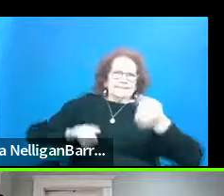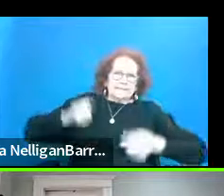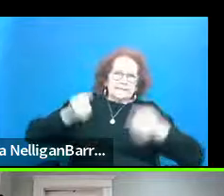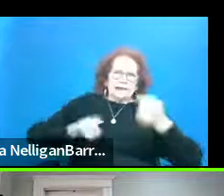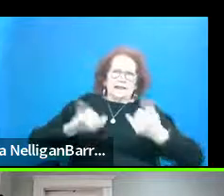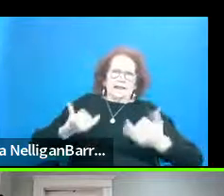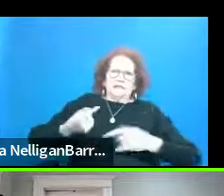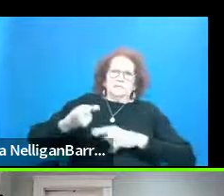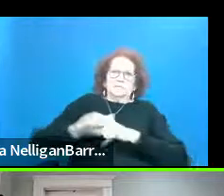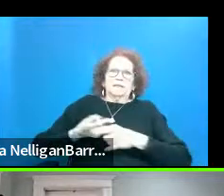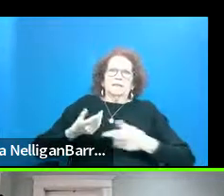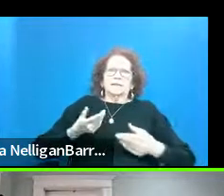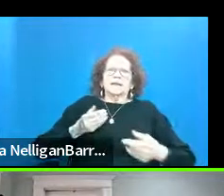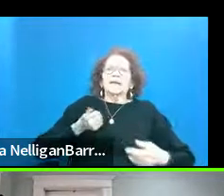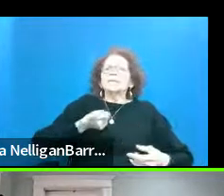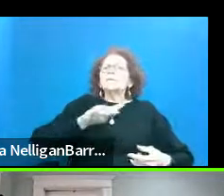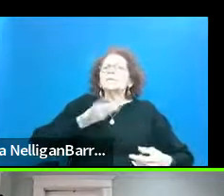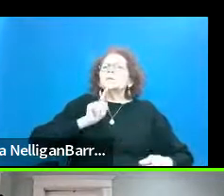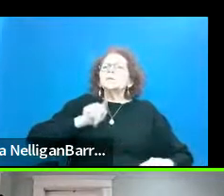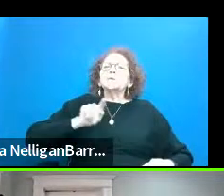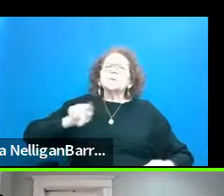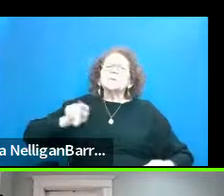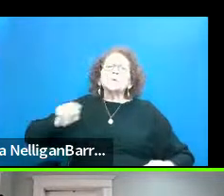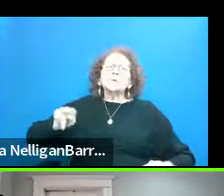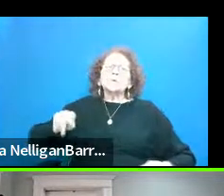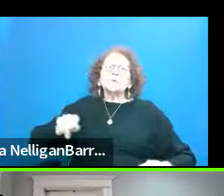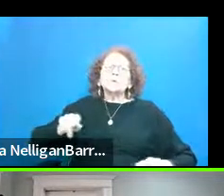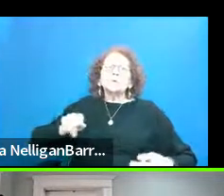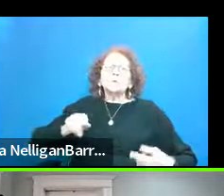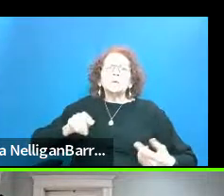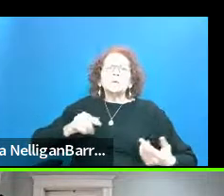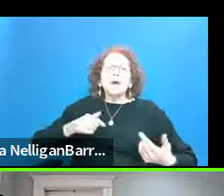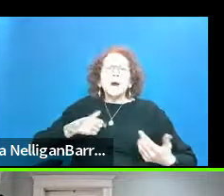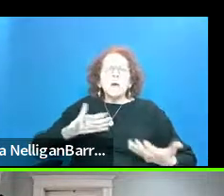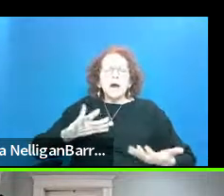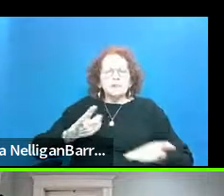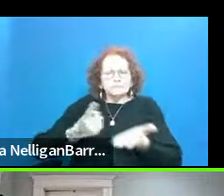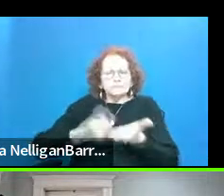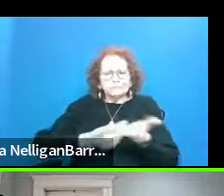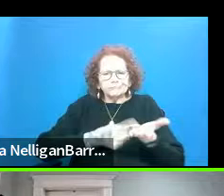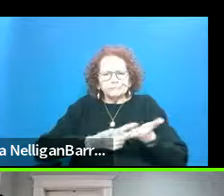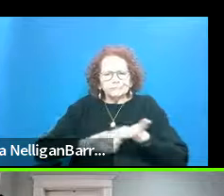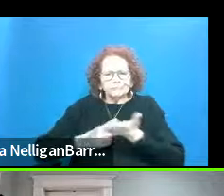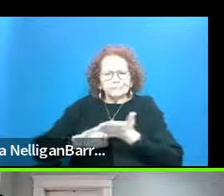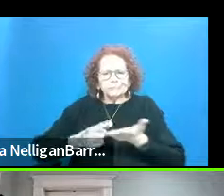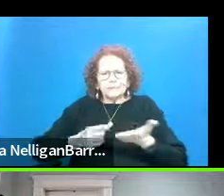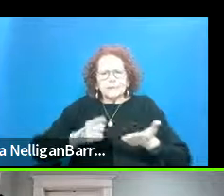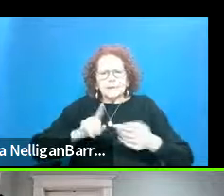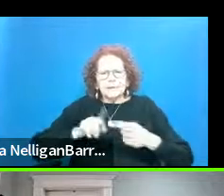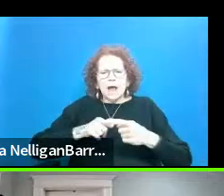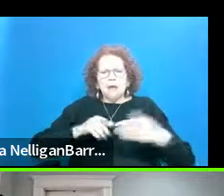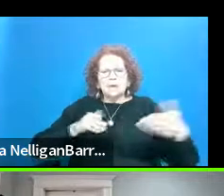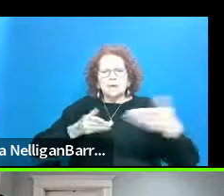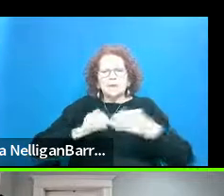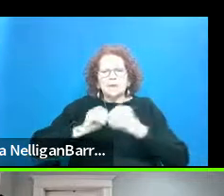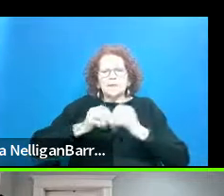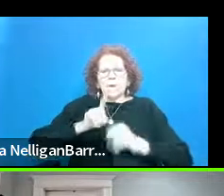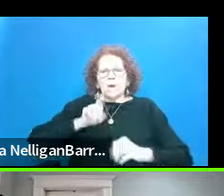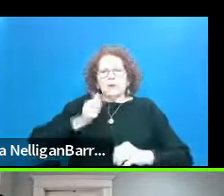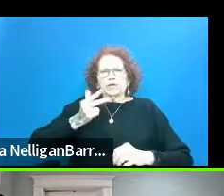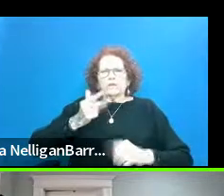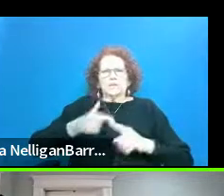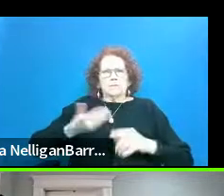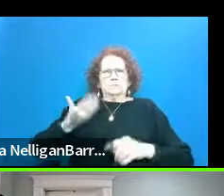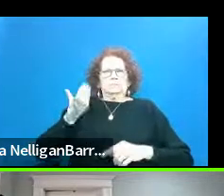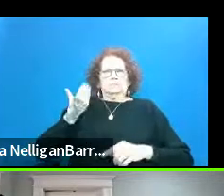want to go to actually an older item, which is introductory number 113 from a few months ago, and close the loop on that. That was the credit